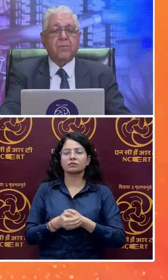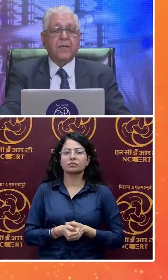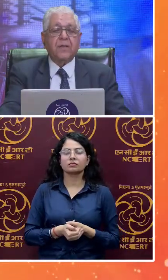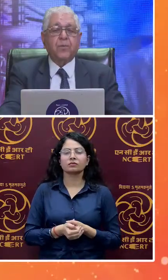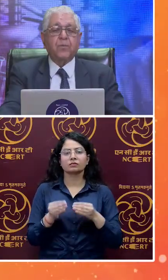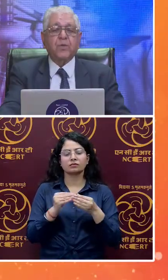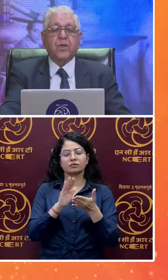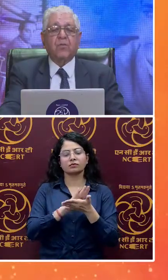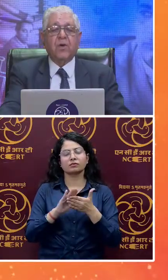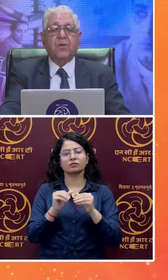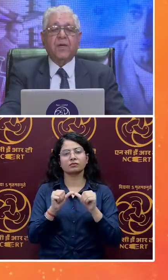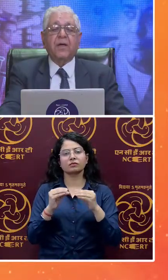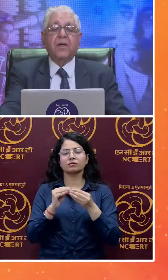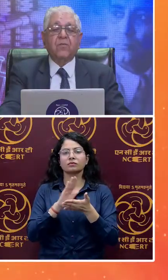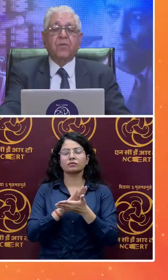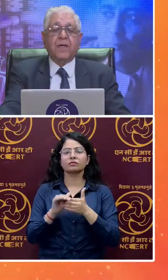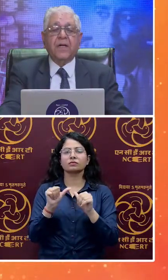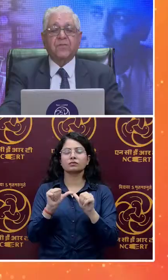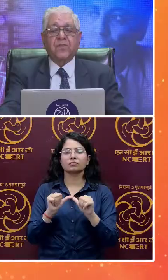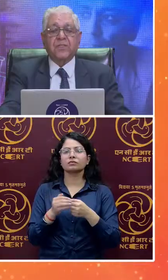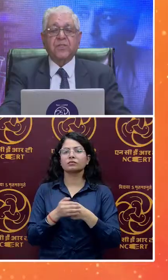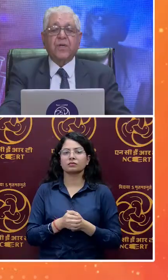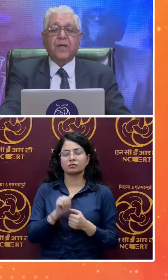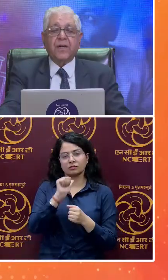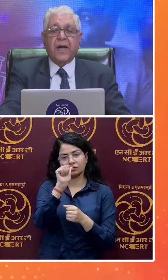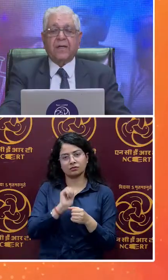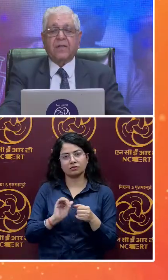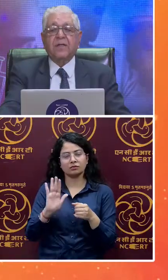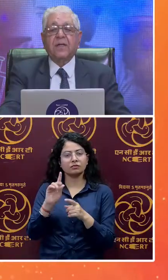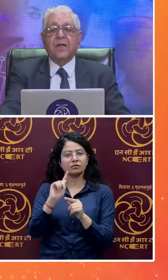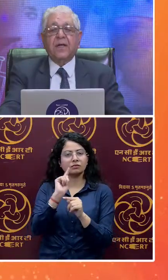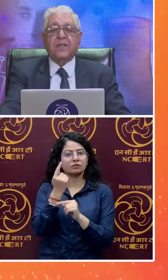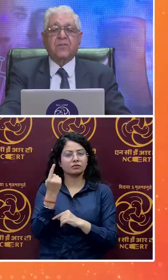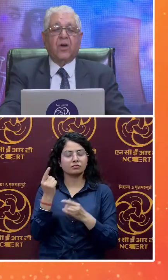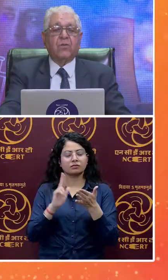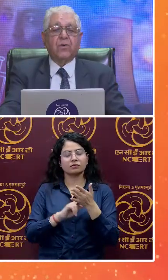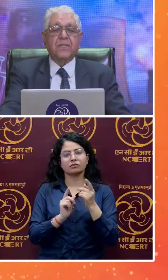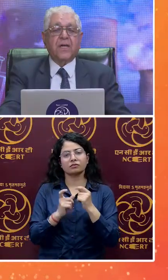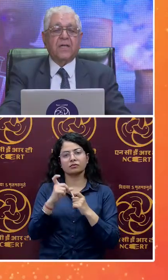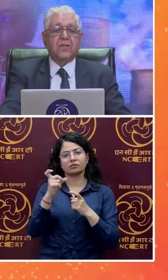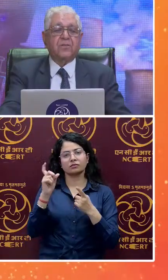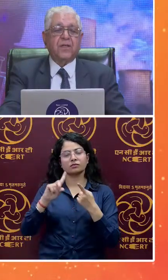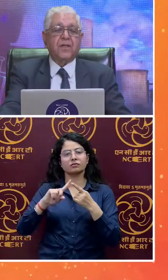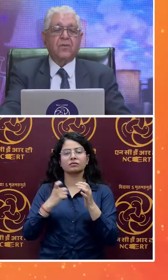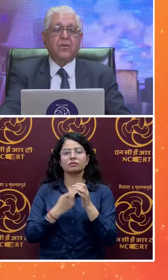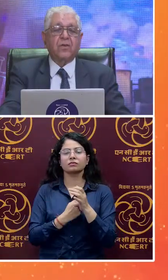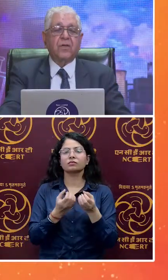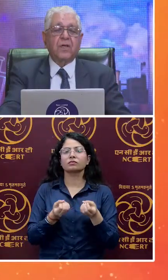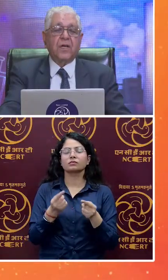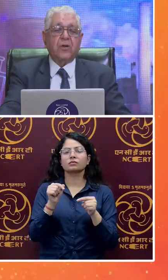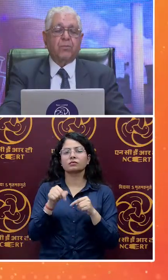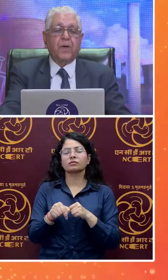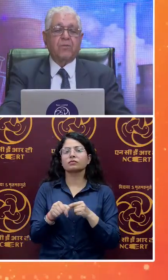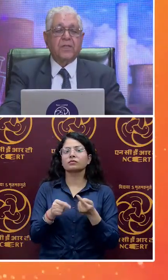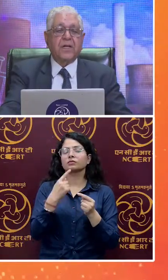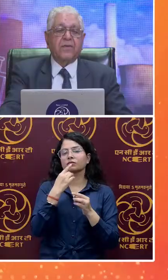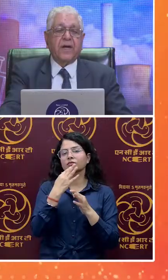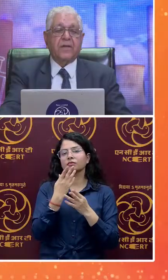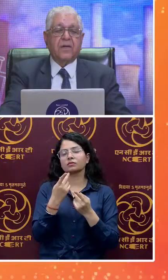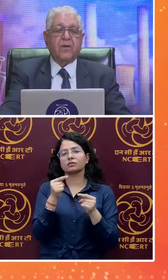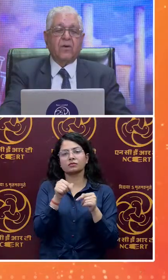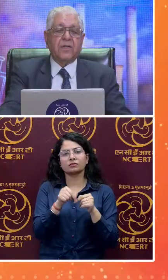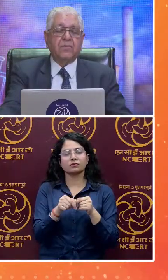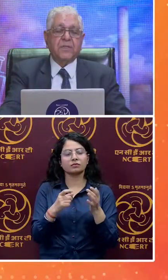Bhabha submitted the proposal of having India's first nuclear reactor. A.S. Rao was in charge of the control equipment for